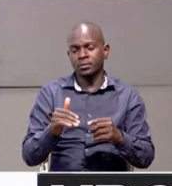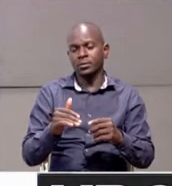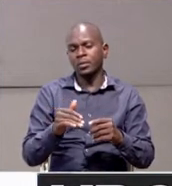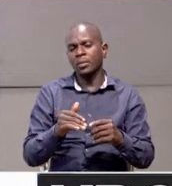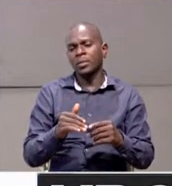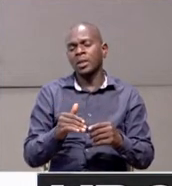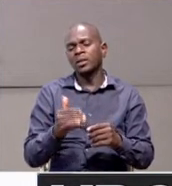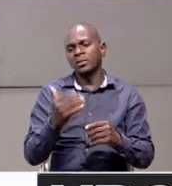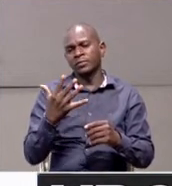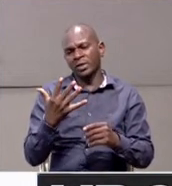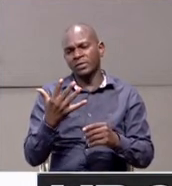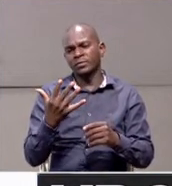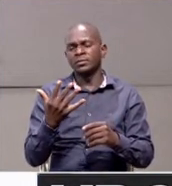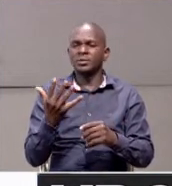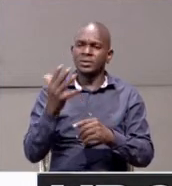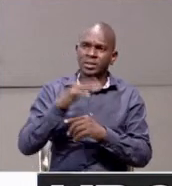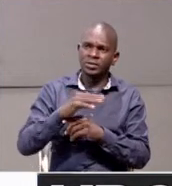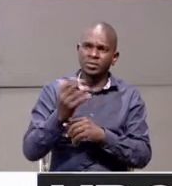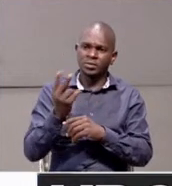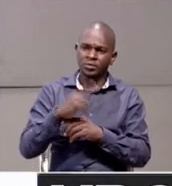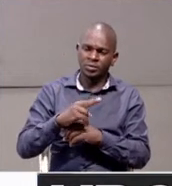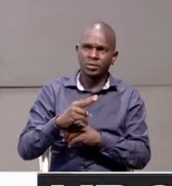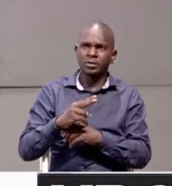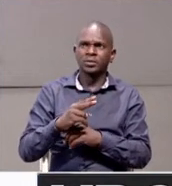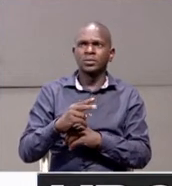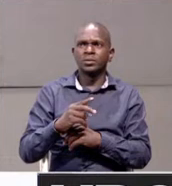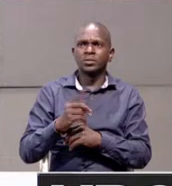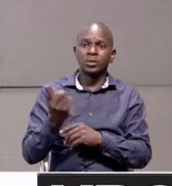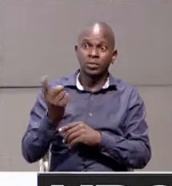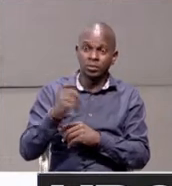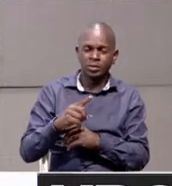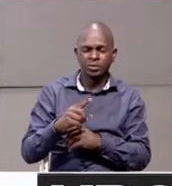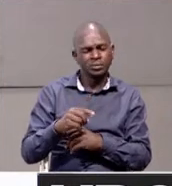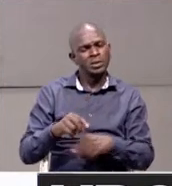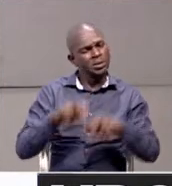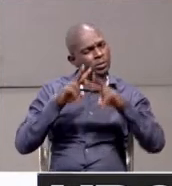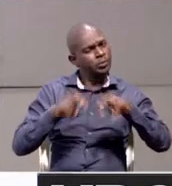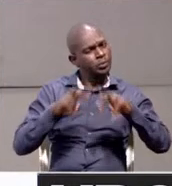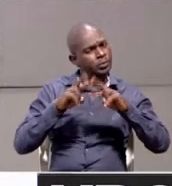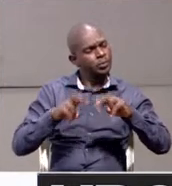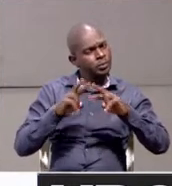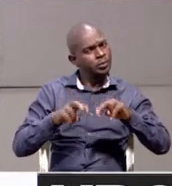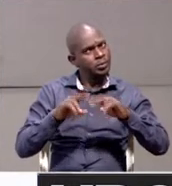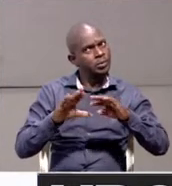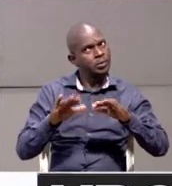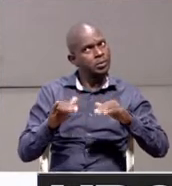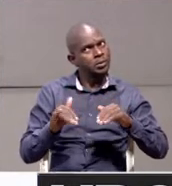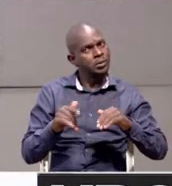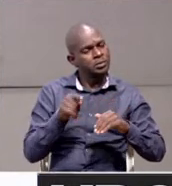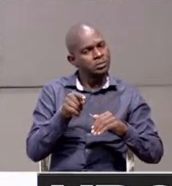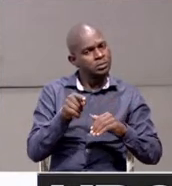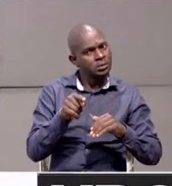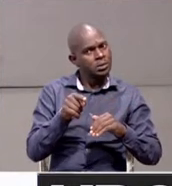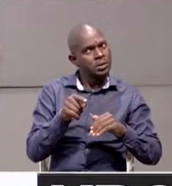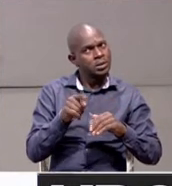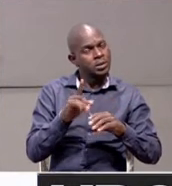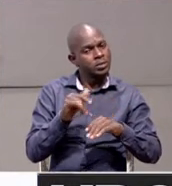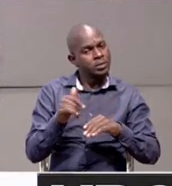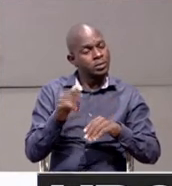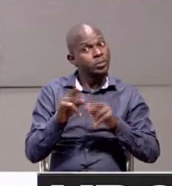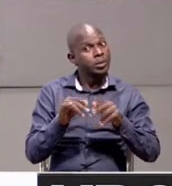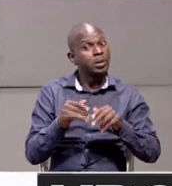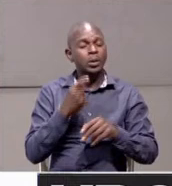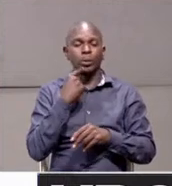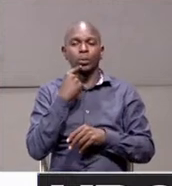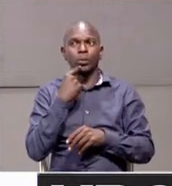us 5 days or 2 days or 3 days, just one day. As it was 30 minutes time that when, that's when my people realized